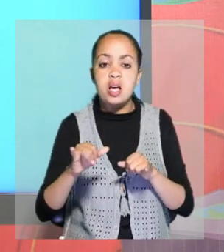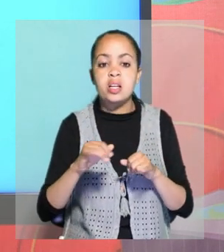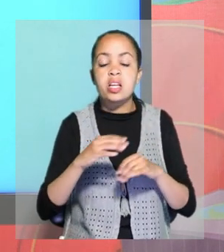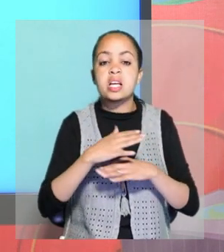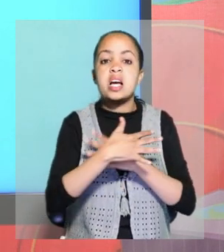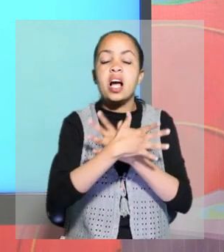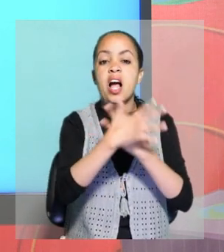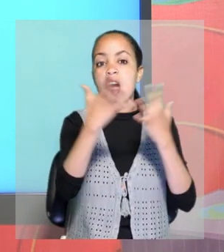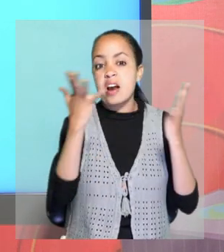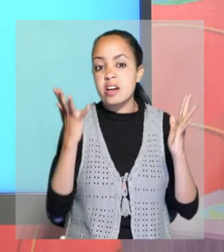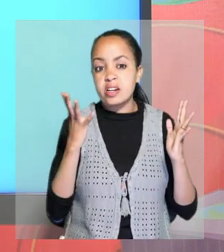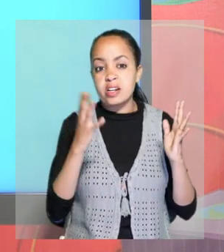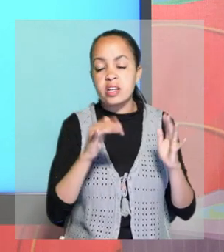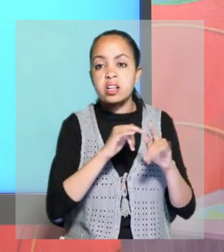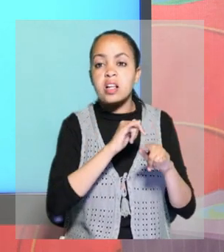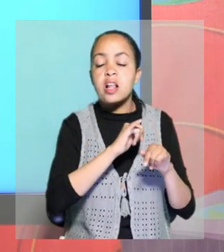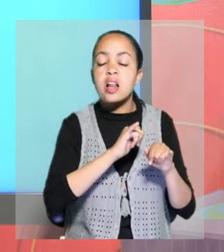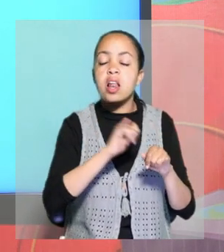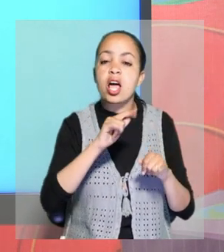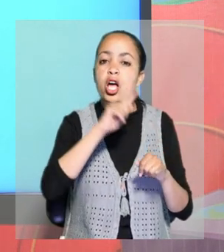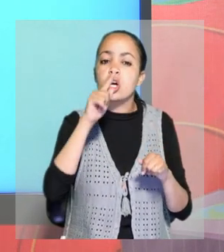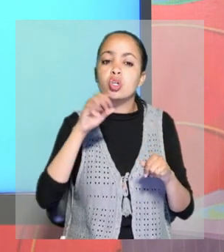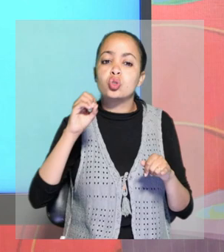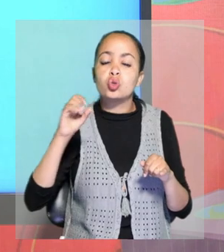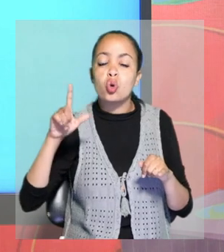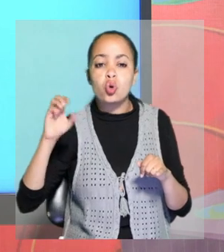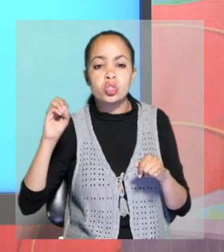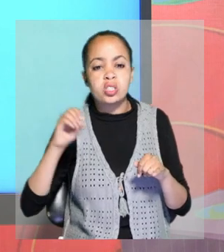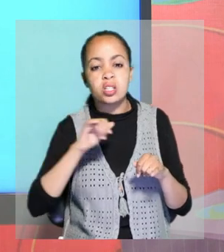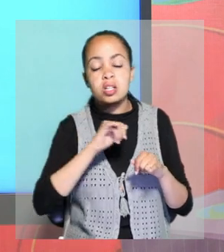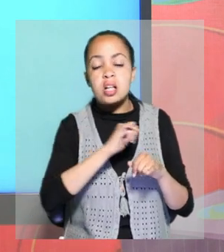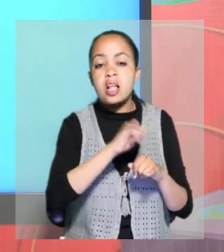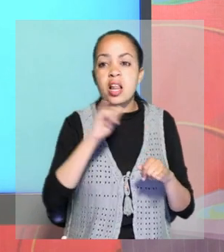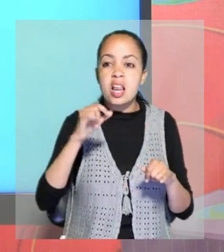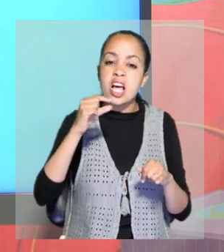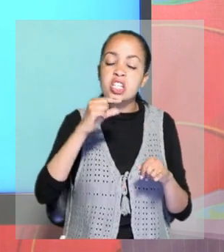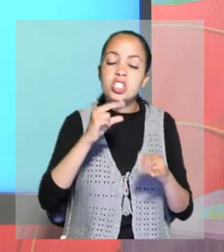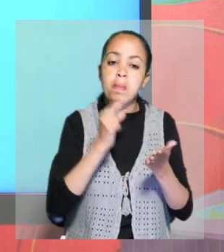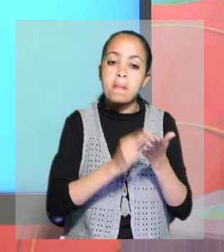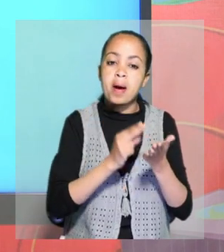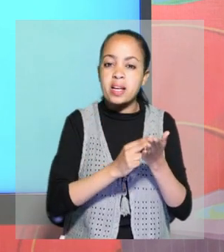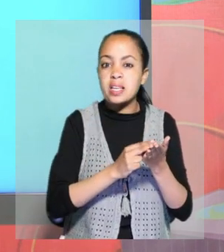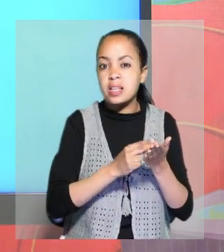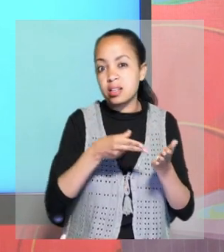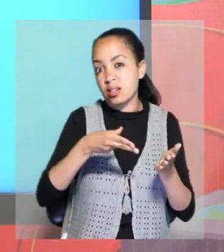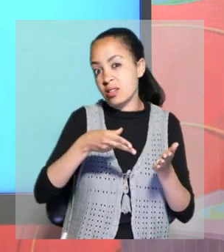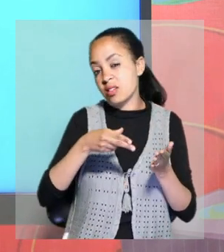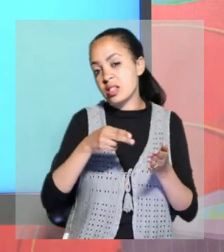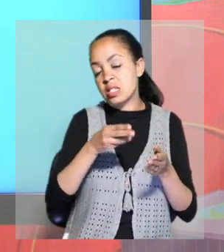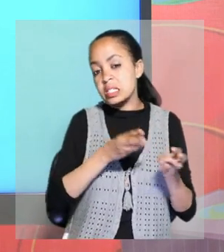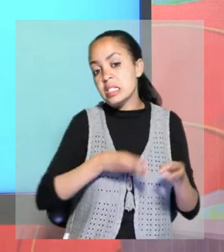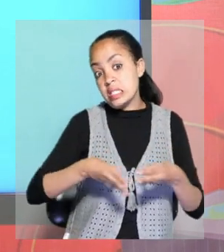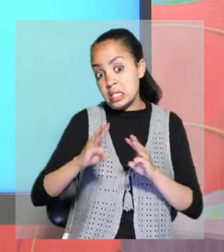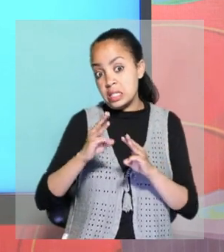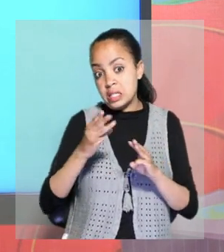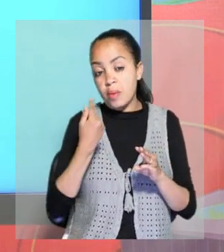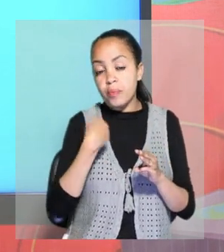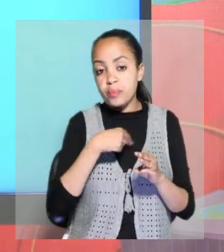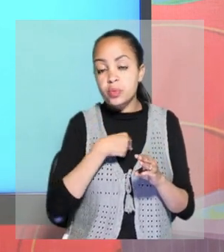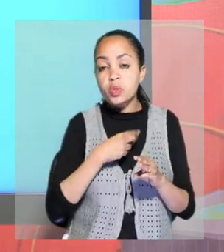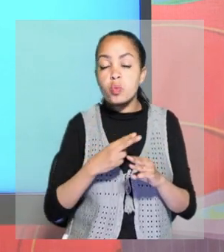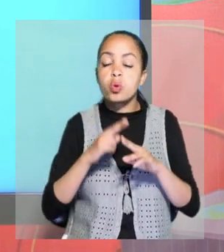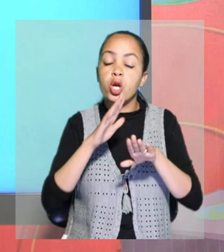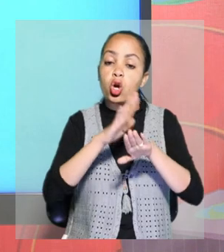garden, like zoological garden, like gene banking system. We call this one is said to be ex situ